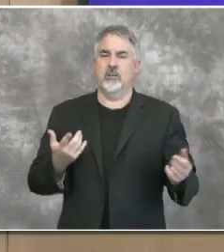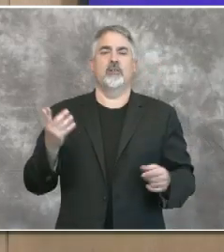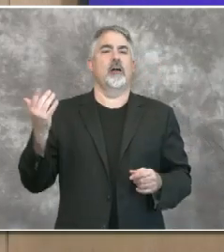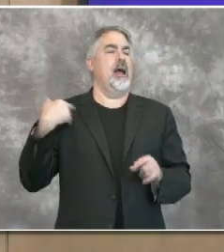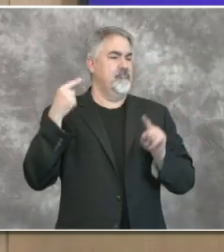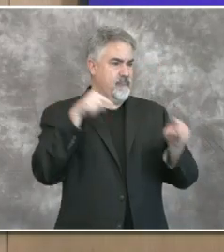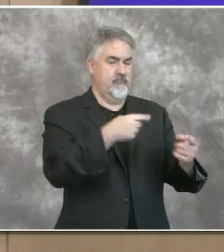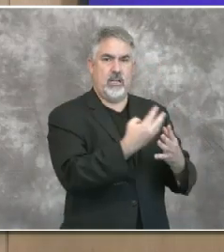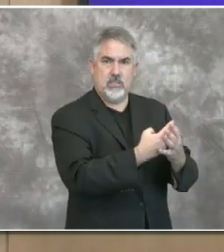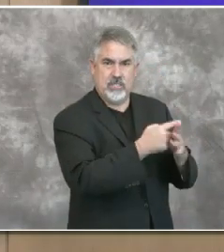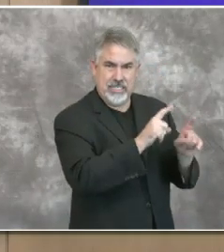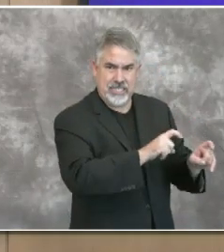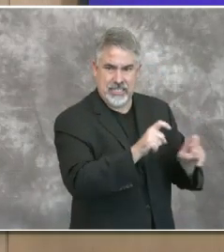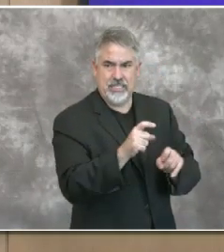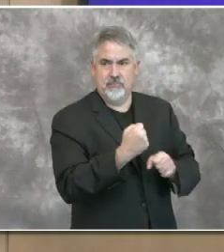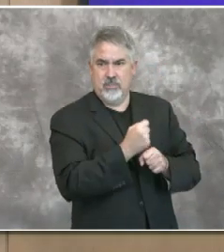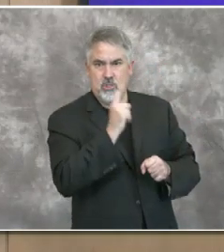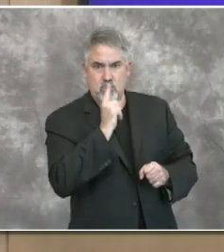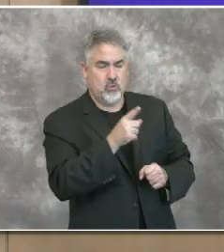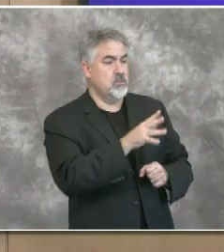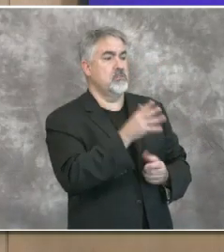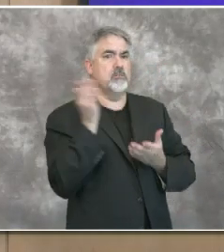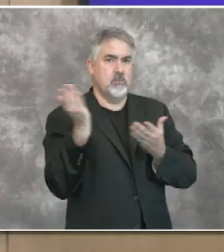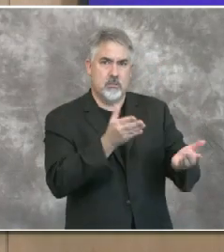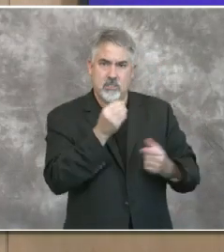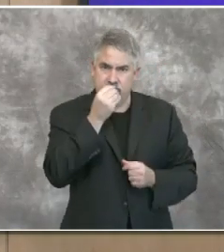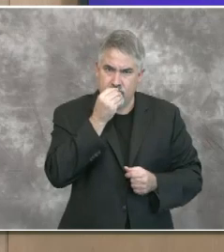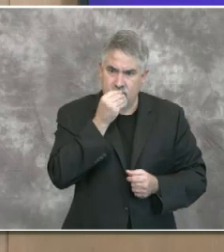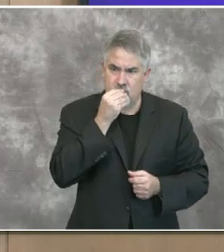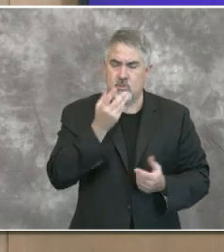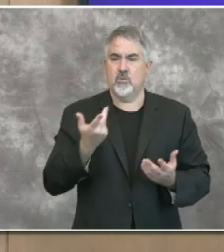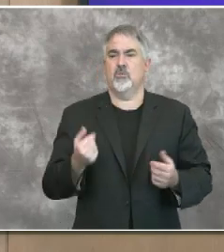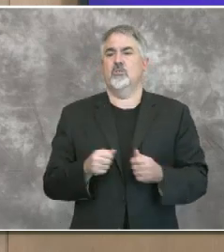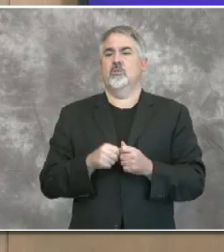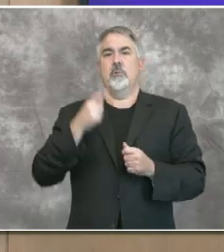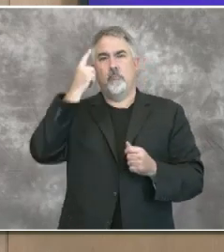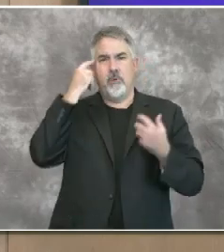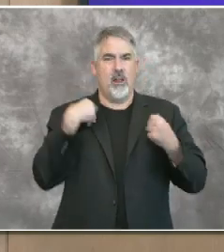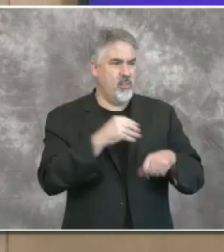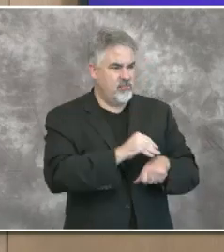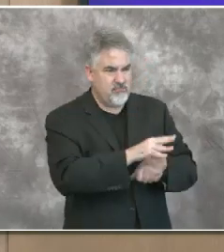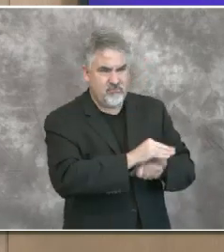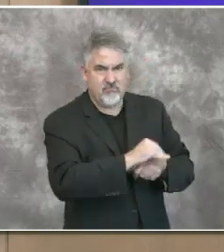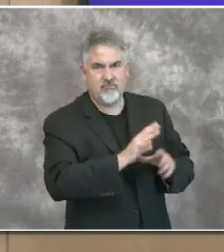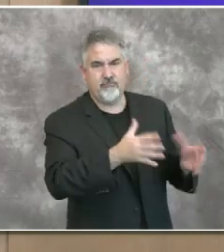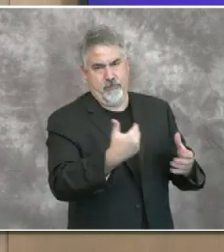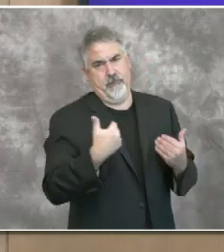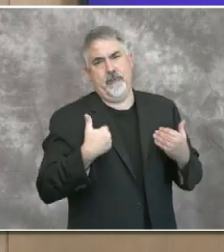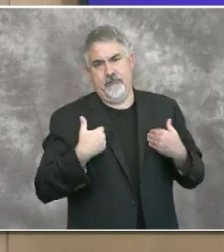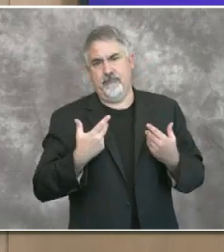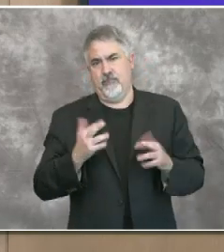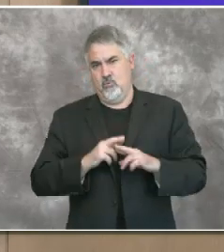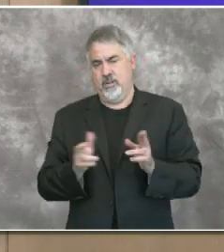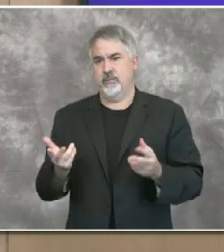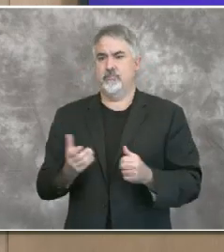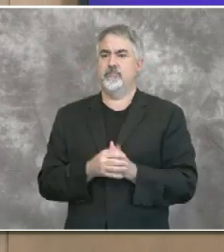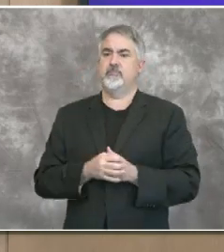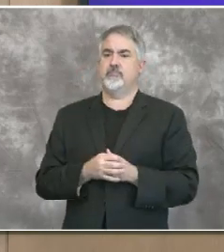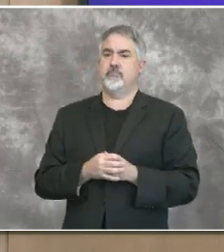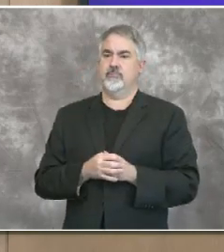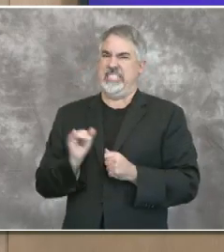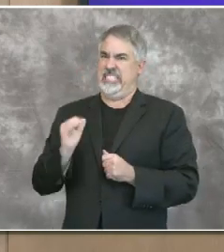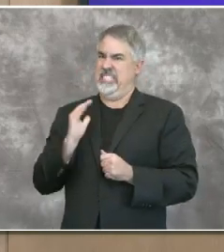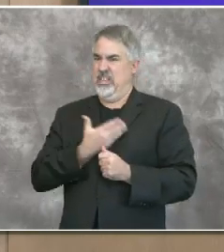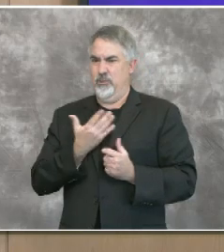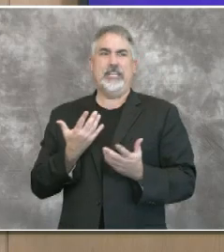food and sanitation, but also mental health and behavioral health services, and that is the aim and the intention of what everyone is